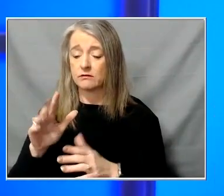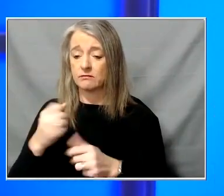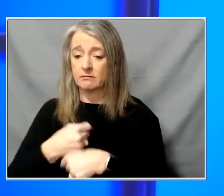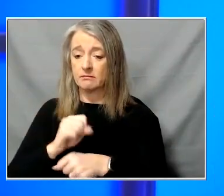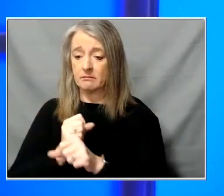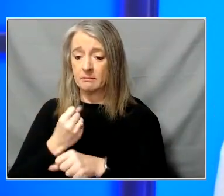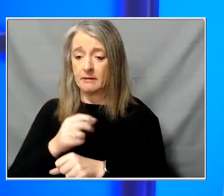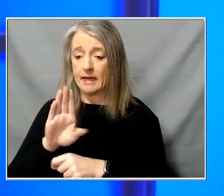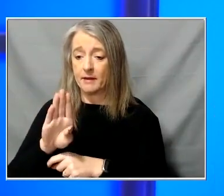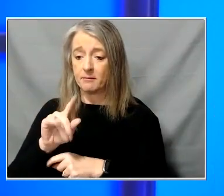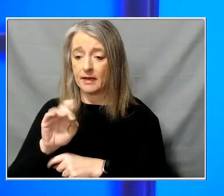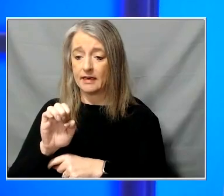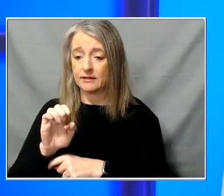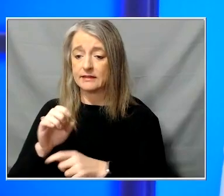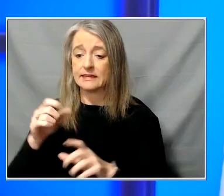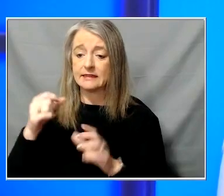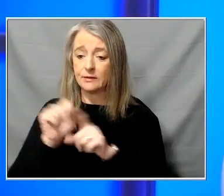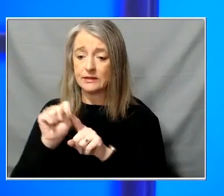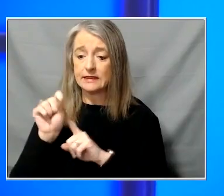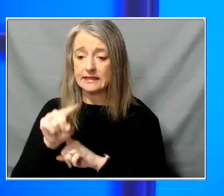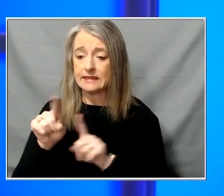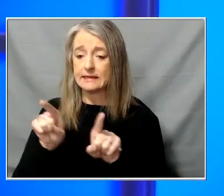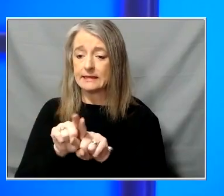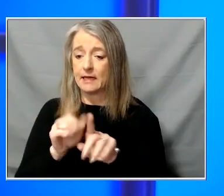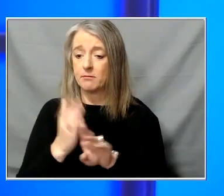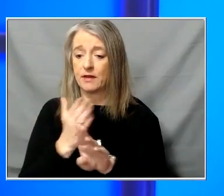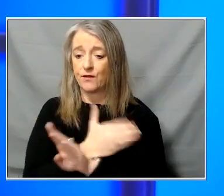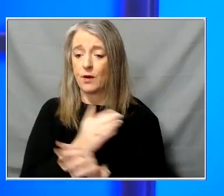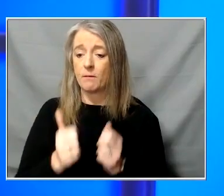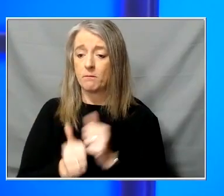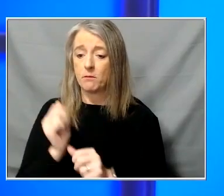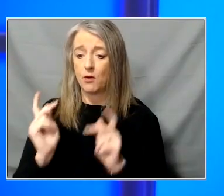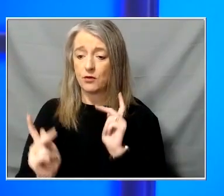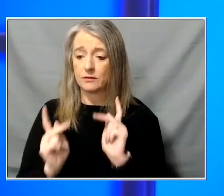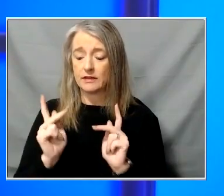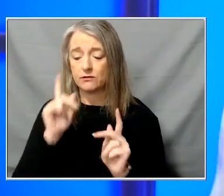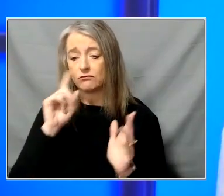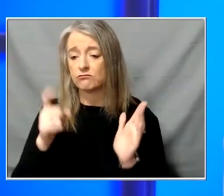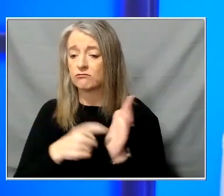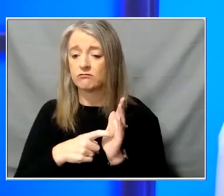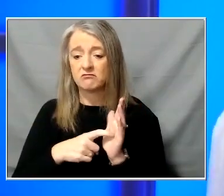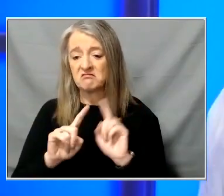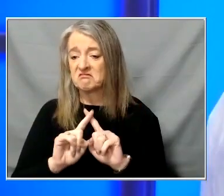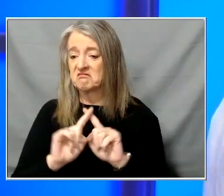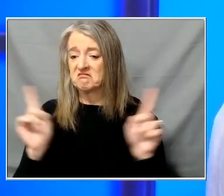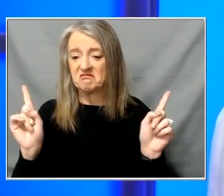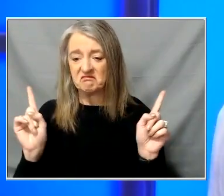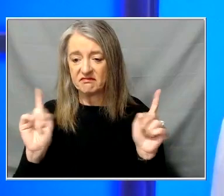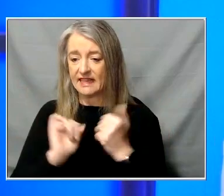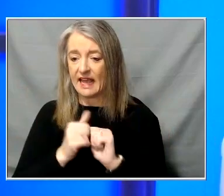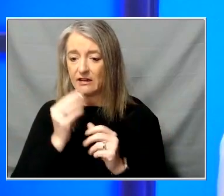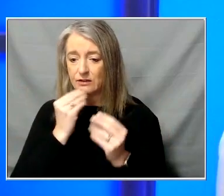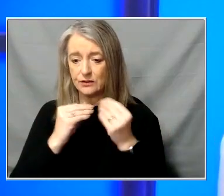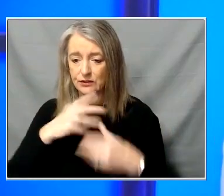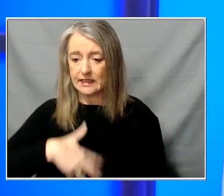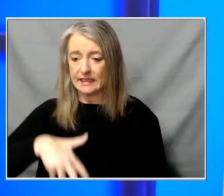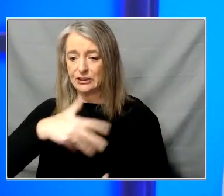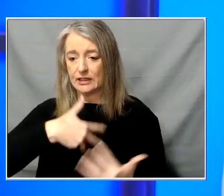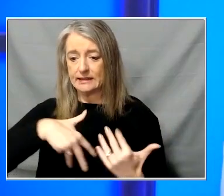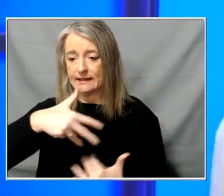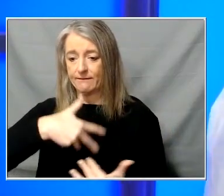liver? So yeah, the liver can make bile on demand. So Okay. you eat a piece of pumpkin pie, and the liver